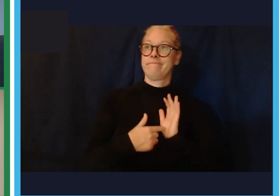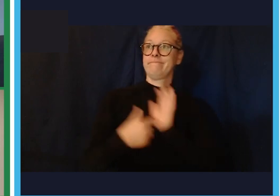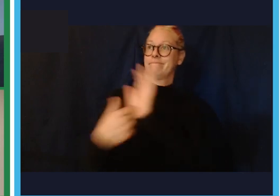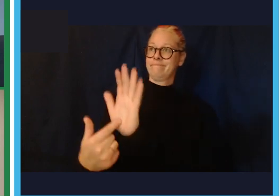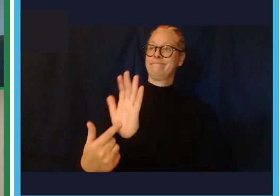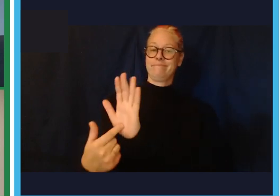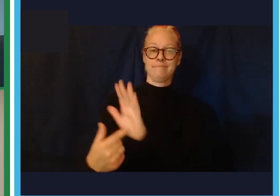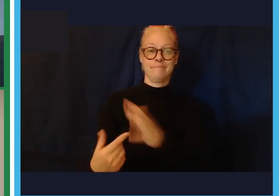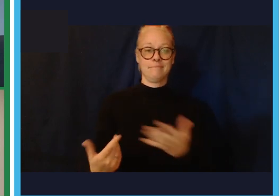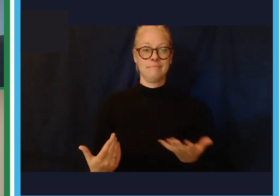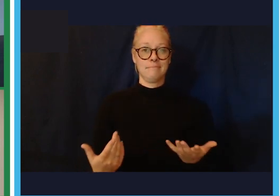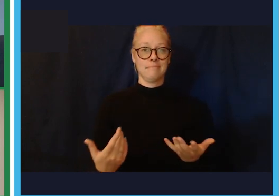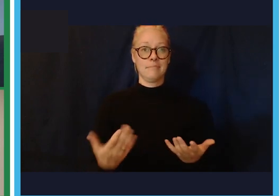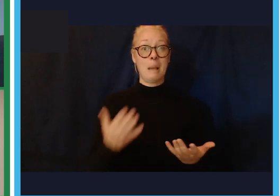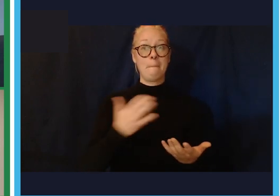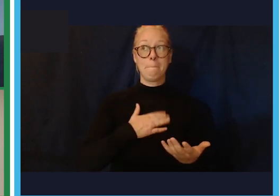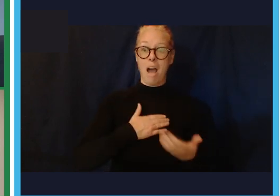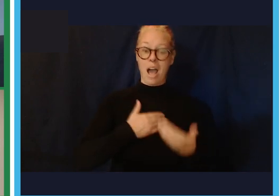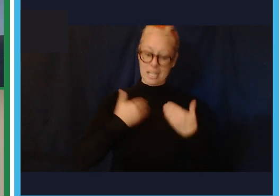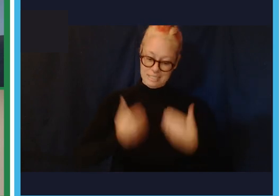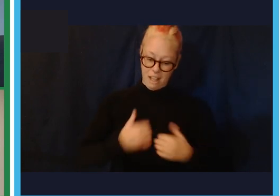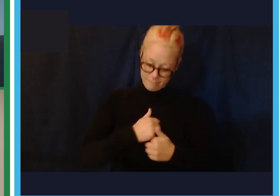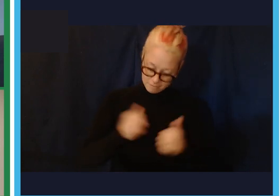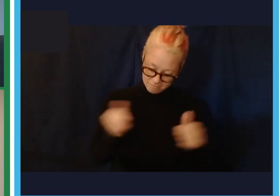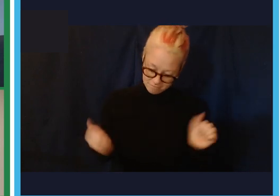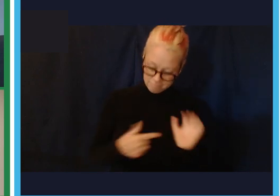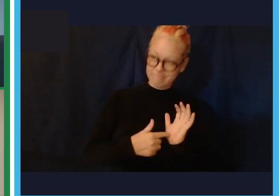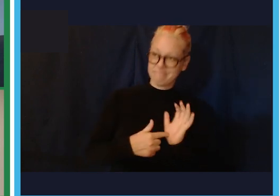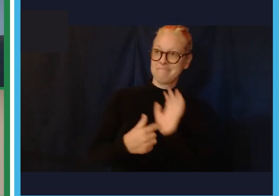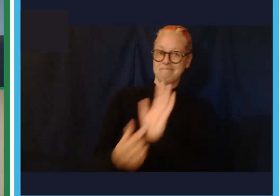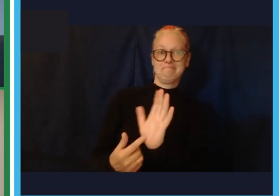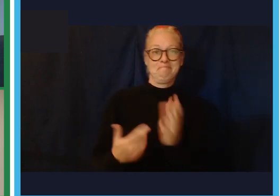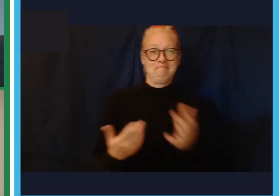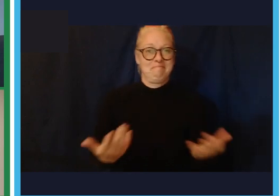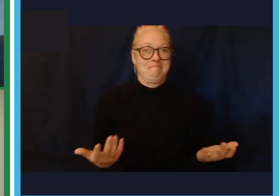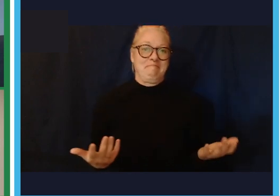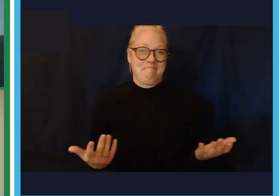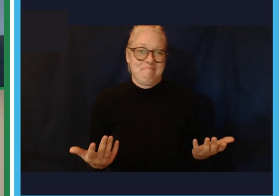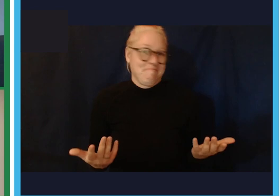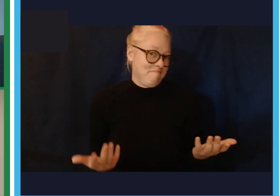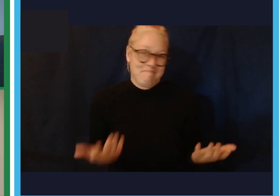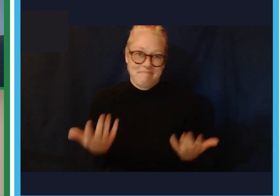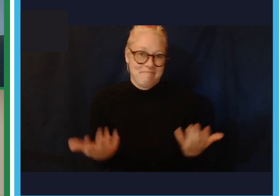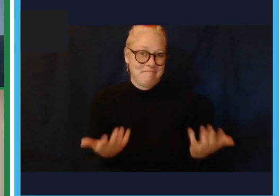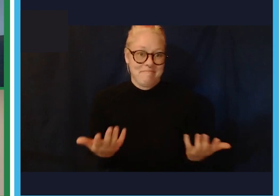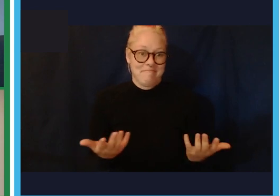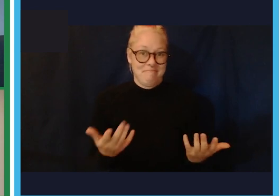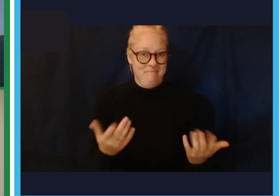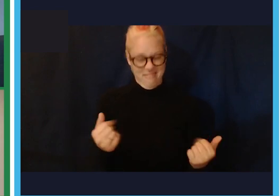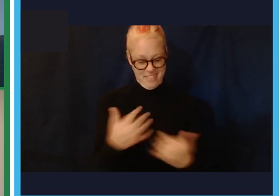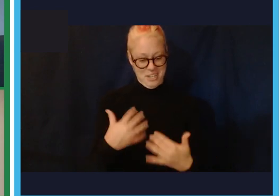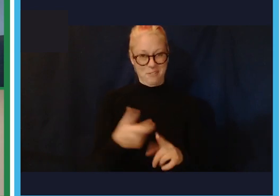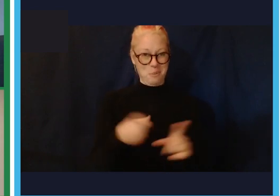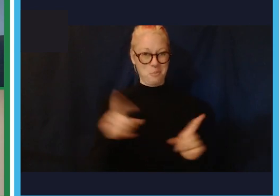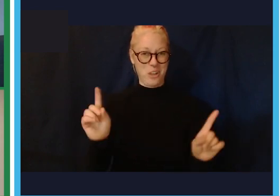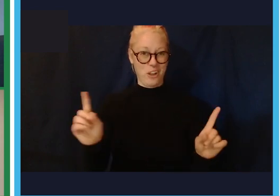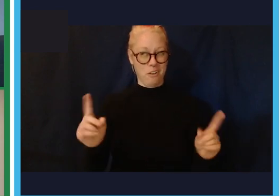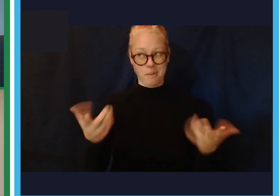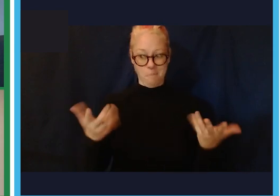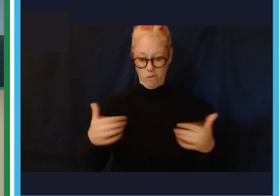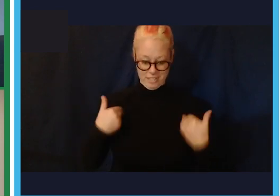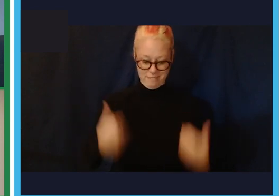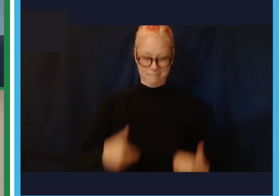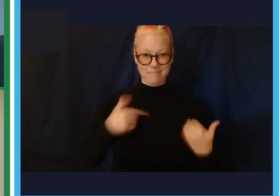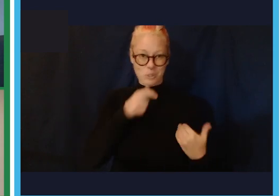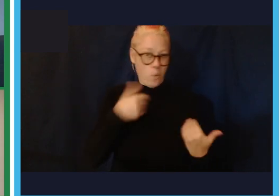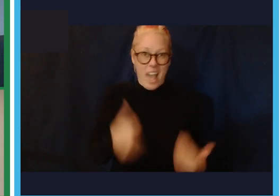Yeah. So yeah, I think I enjoy it. That's a very important statement, Ty. Yeah. When you really think about that,